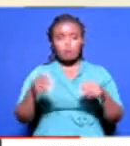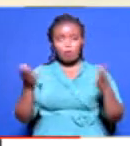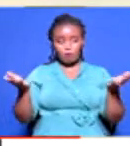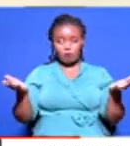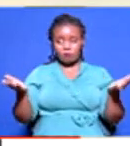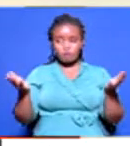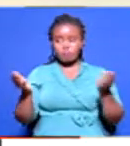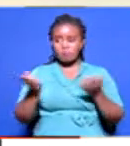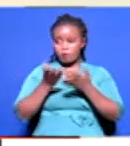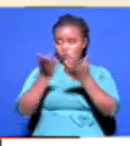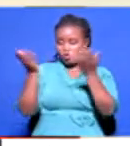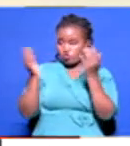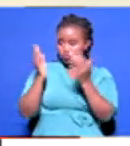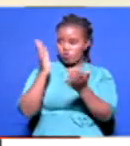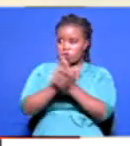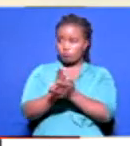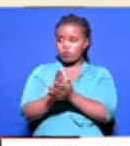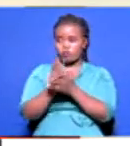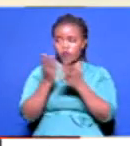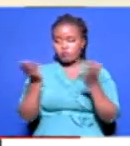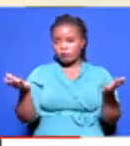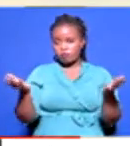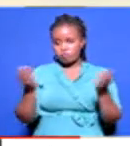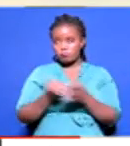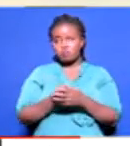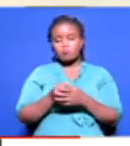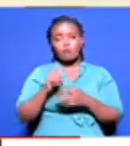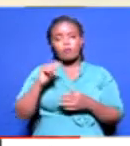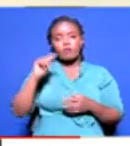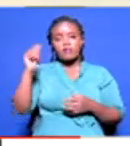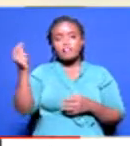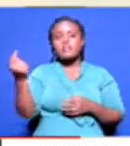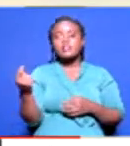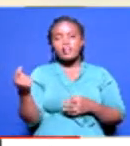you prove that in Kenya,